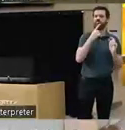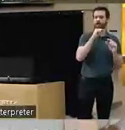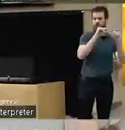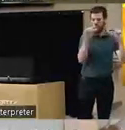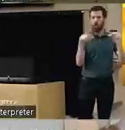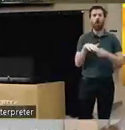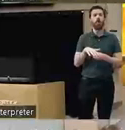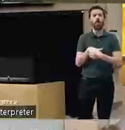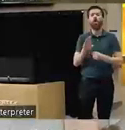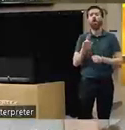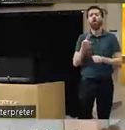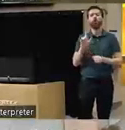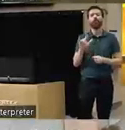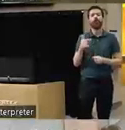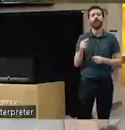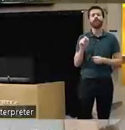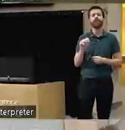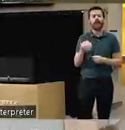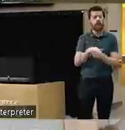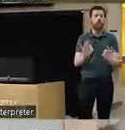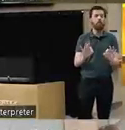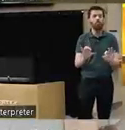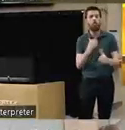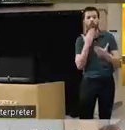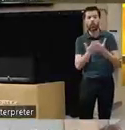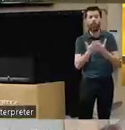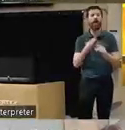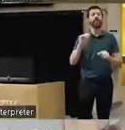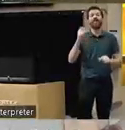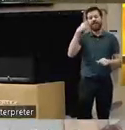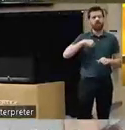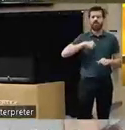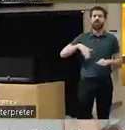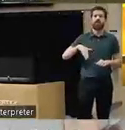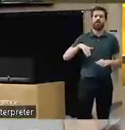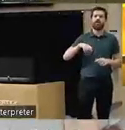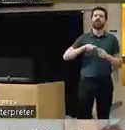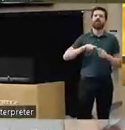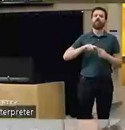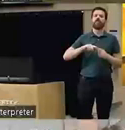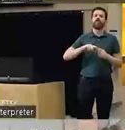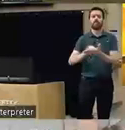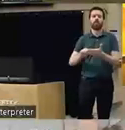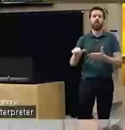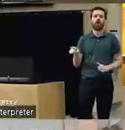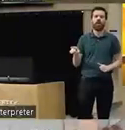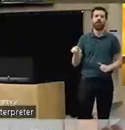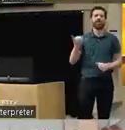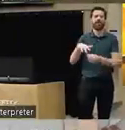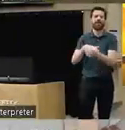local Burlington area, although we haven't yet gone out into New York and that catchment